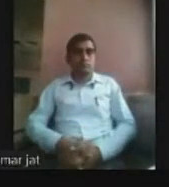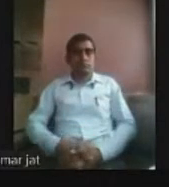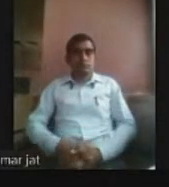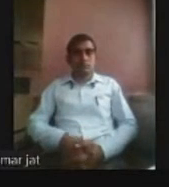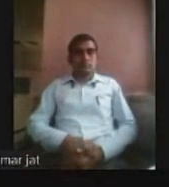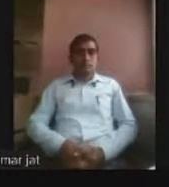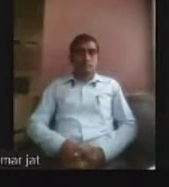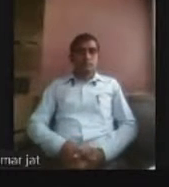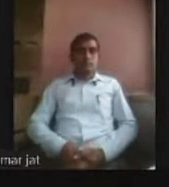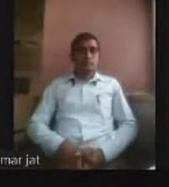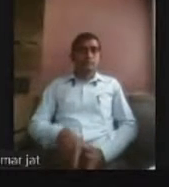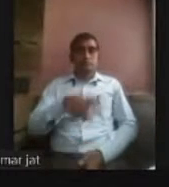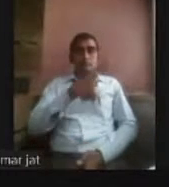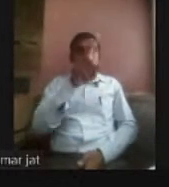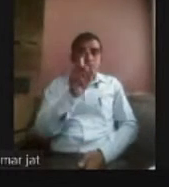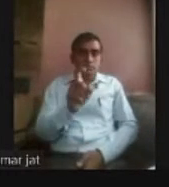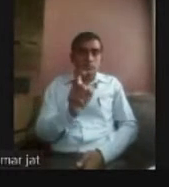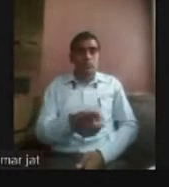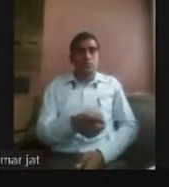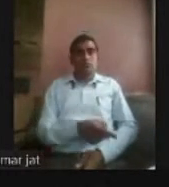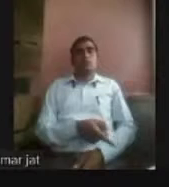element present in this.